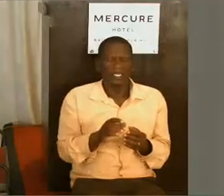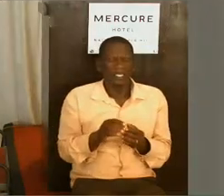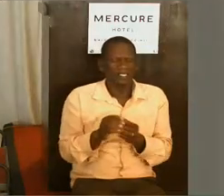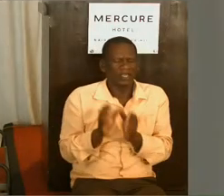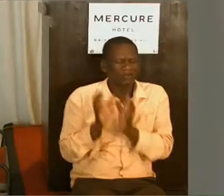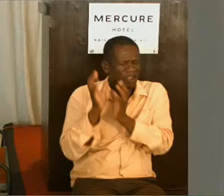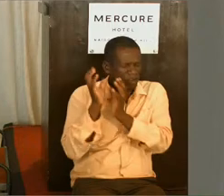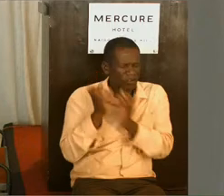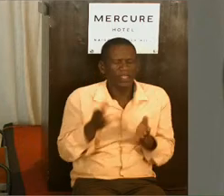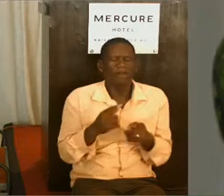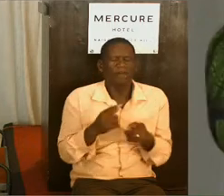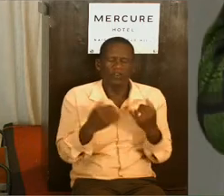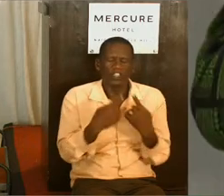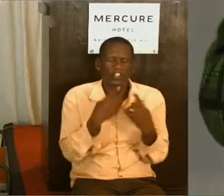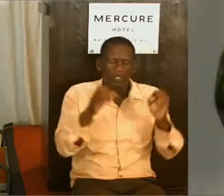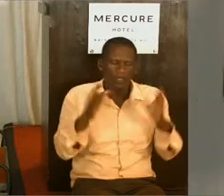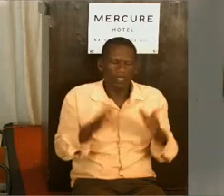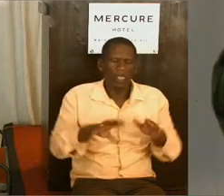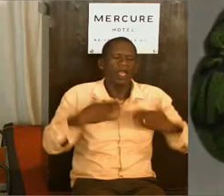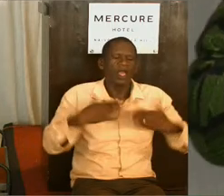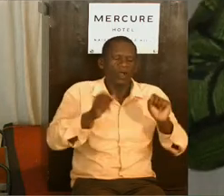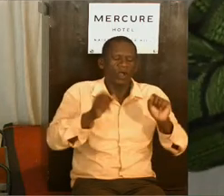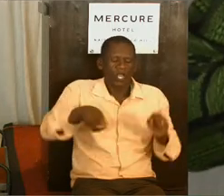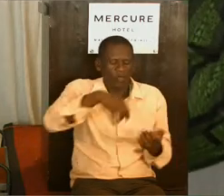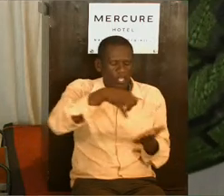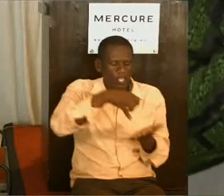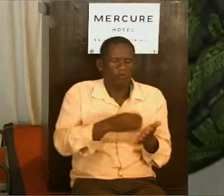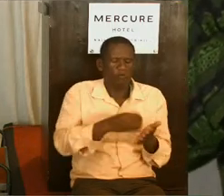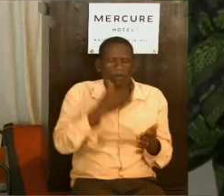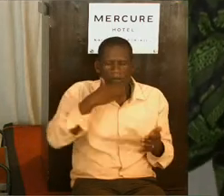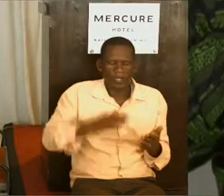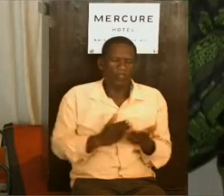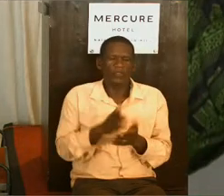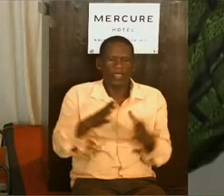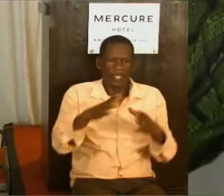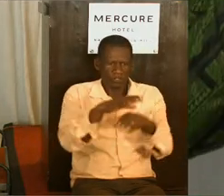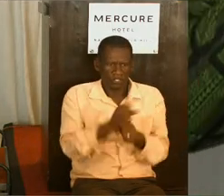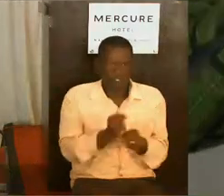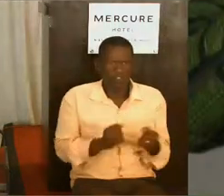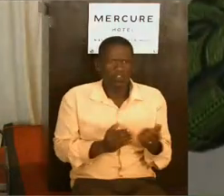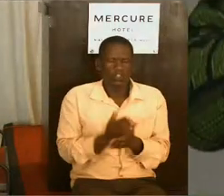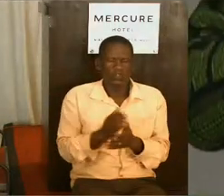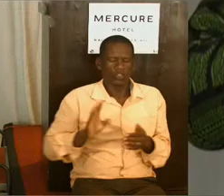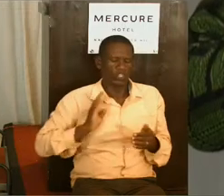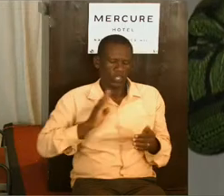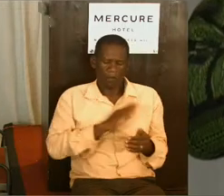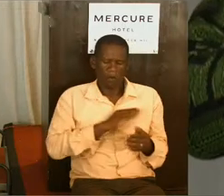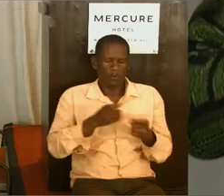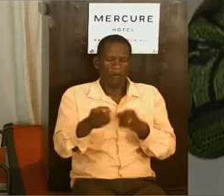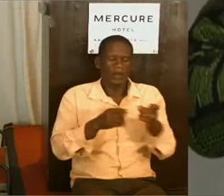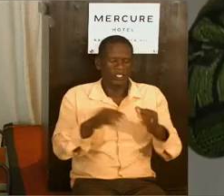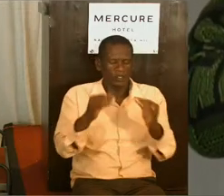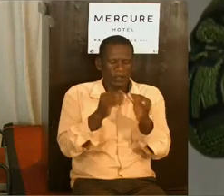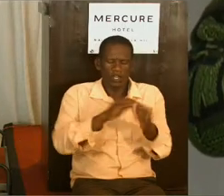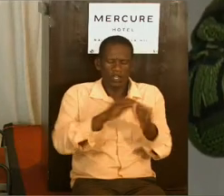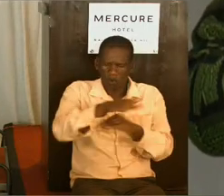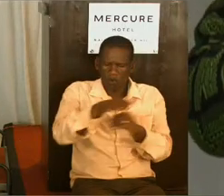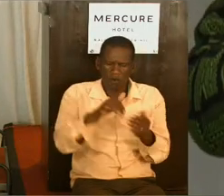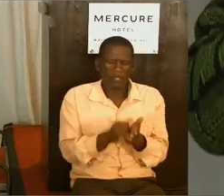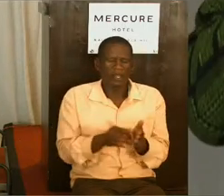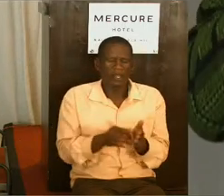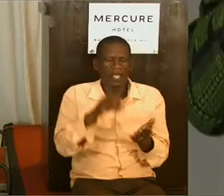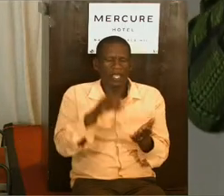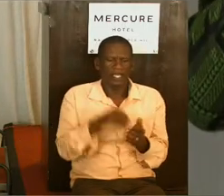but now they are not talking so how can we be able to engage parents to the associations through the boards of management meetings and all that